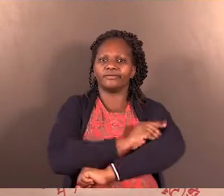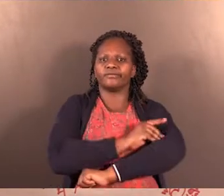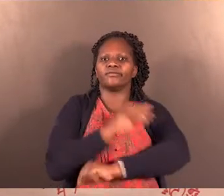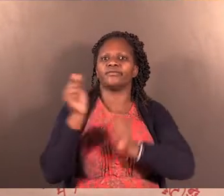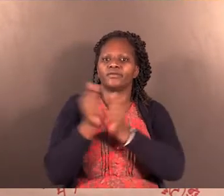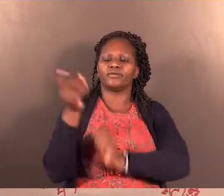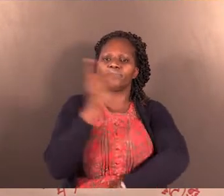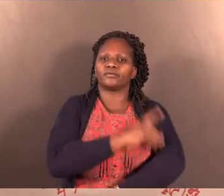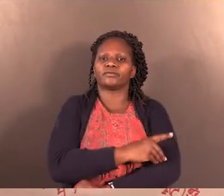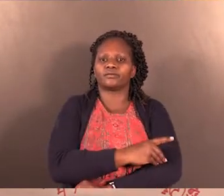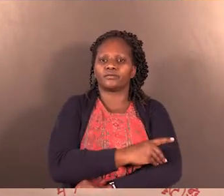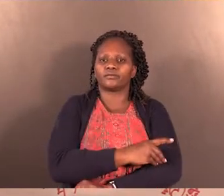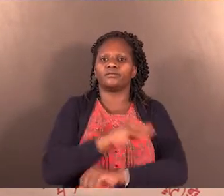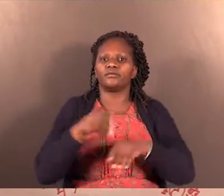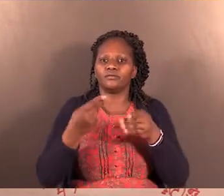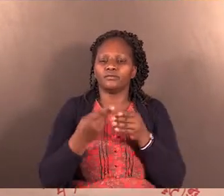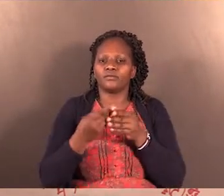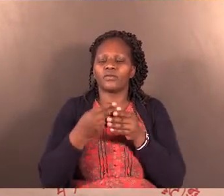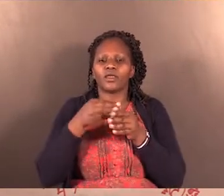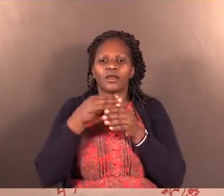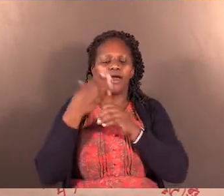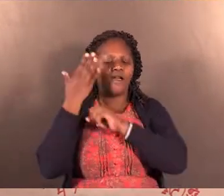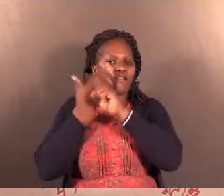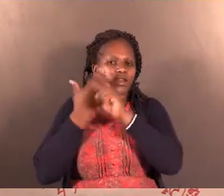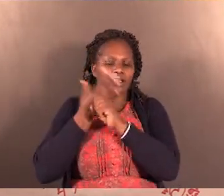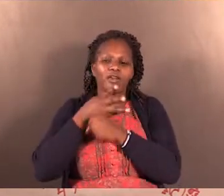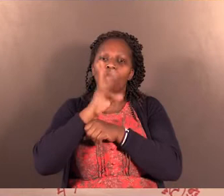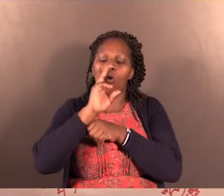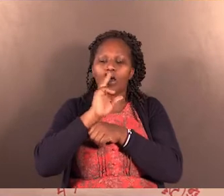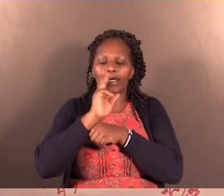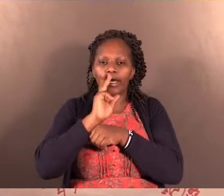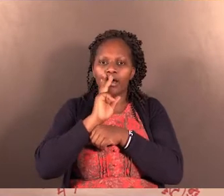days. 10 days. Give us only vegetables